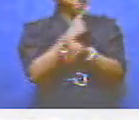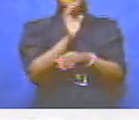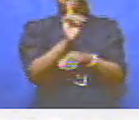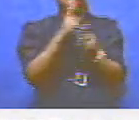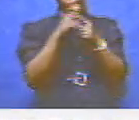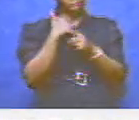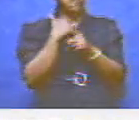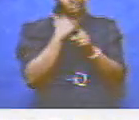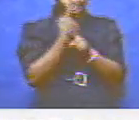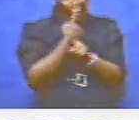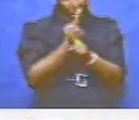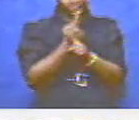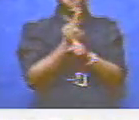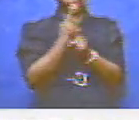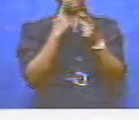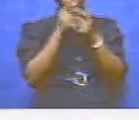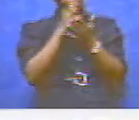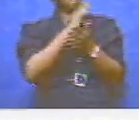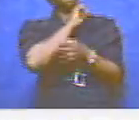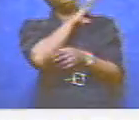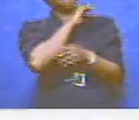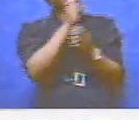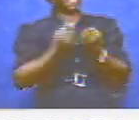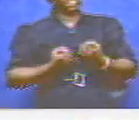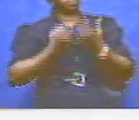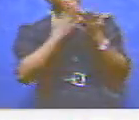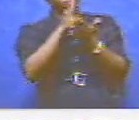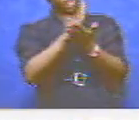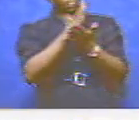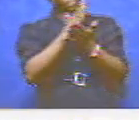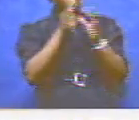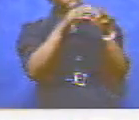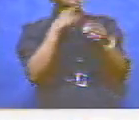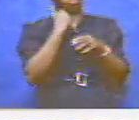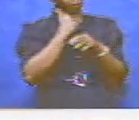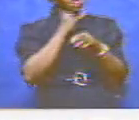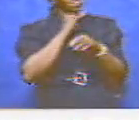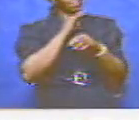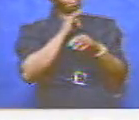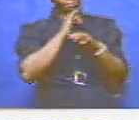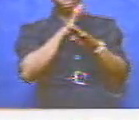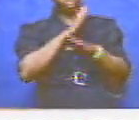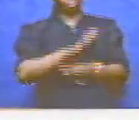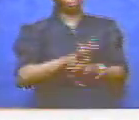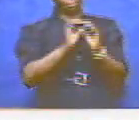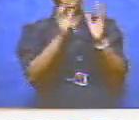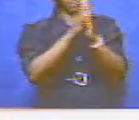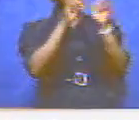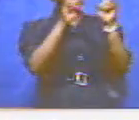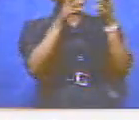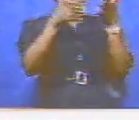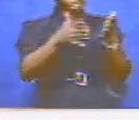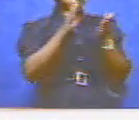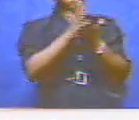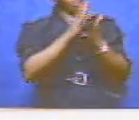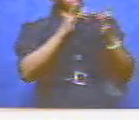maybe some of the grievances expressed by some of the parties who are not content with how matters are at the moment, some of the concern that